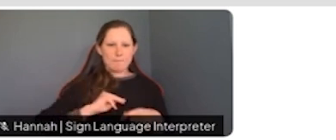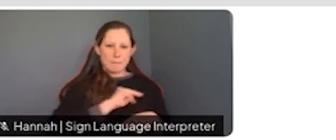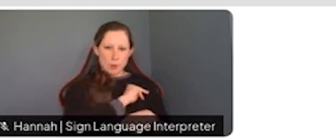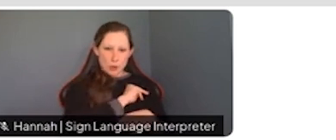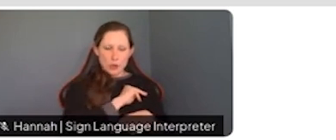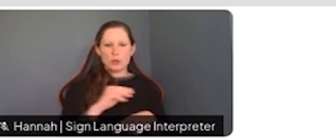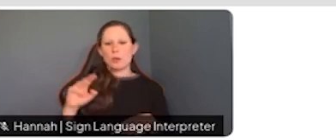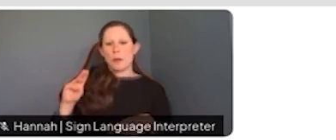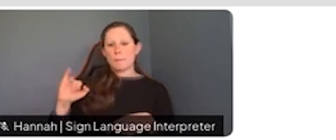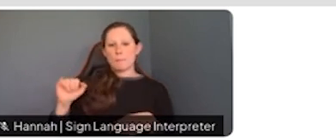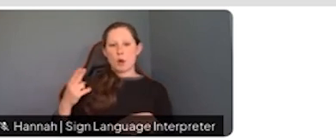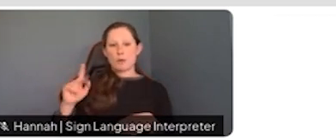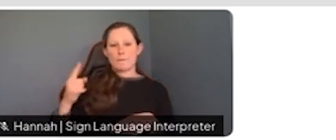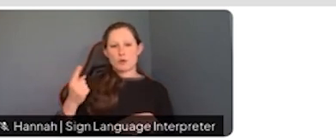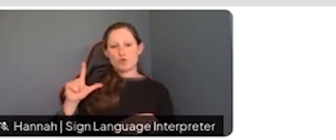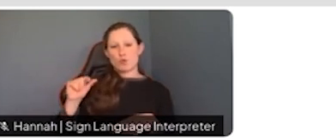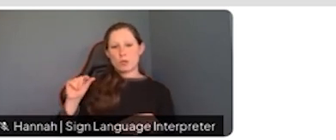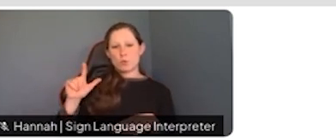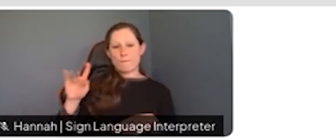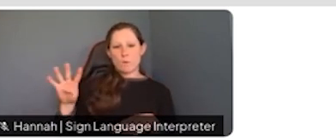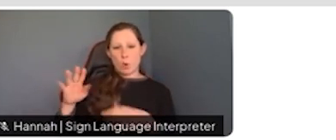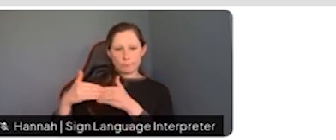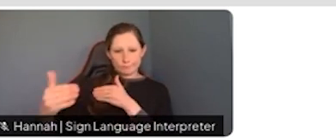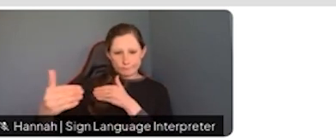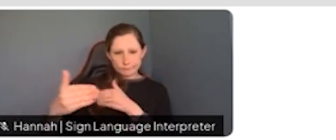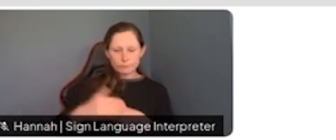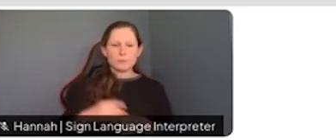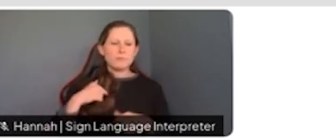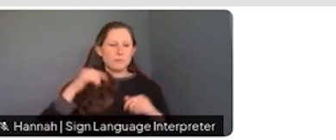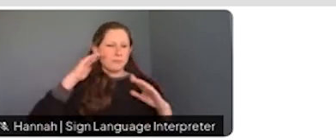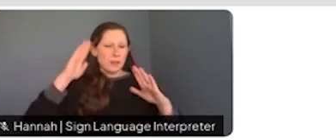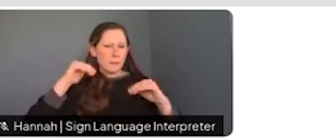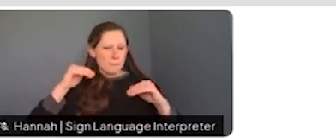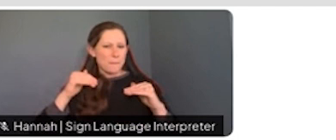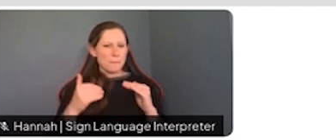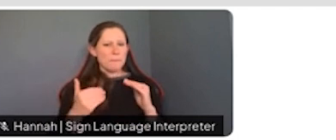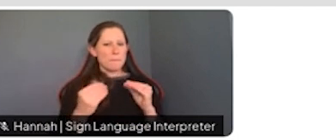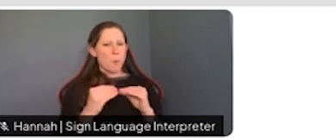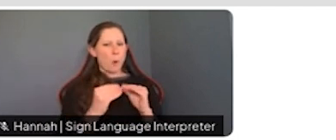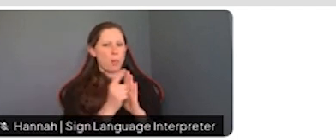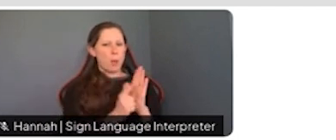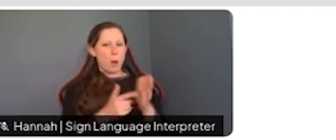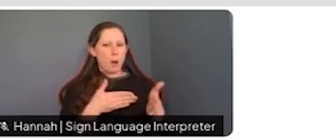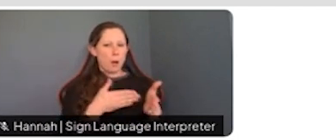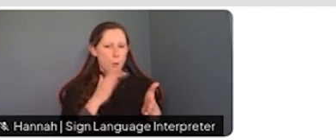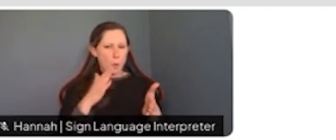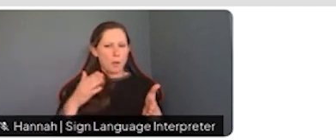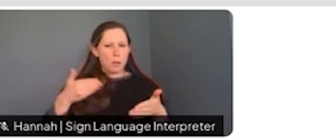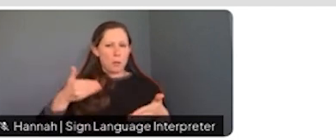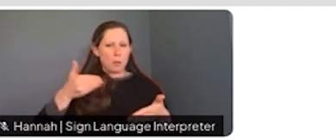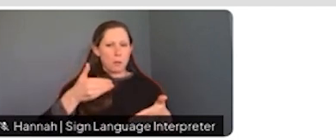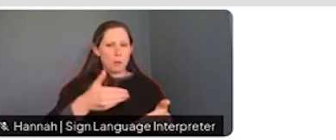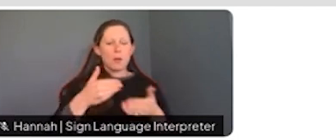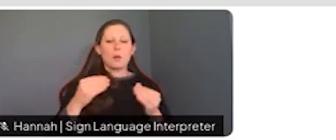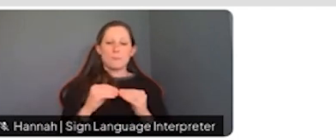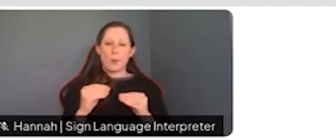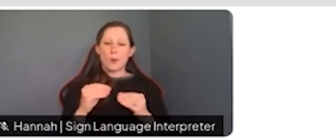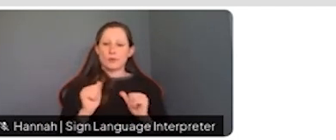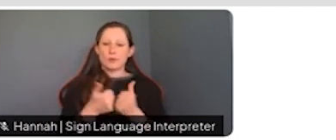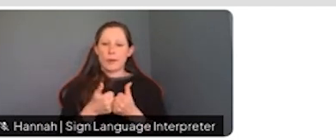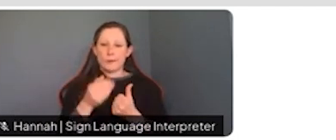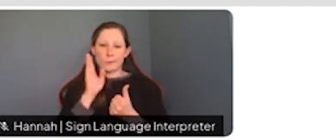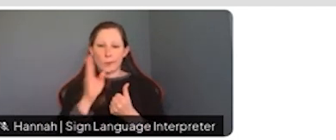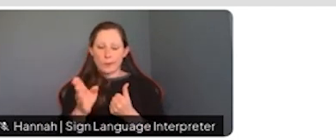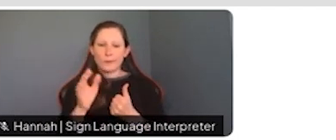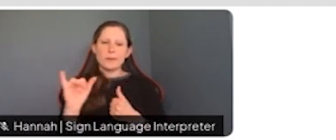2024. We expect more lawsuits to come, and that additional challenges along these lines, similar to NSBA's,